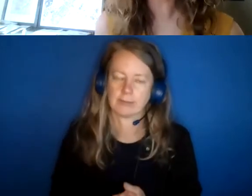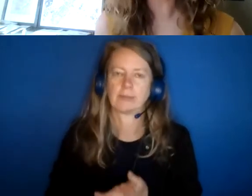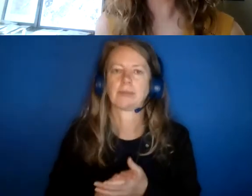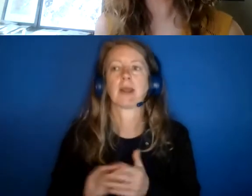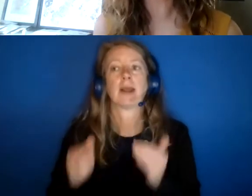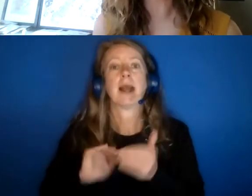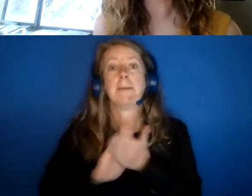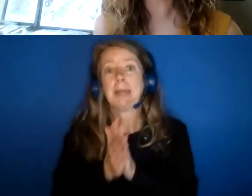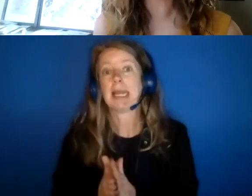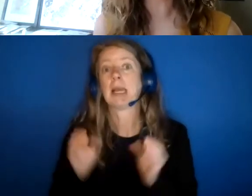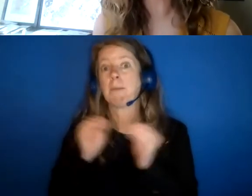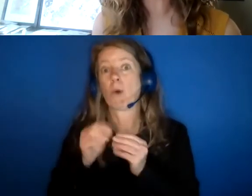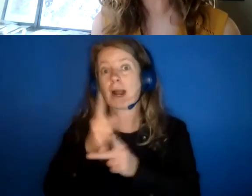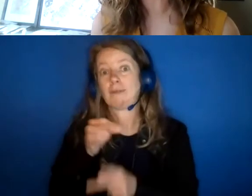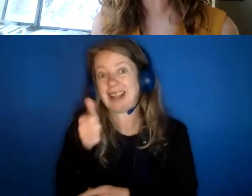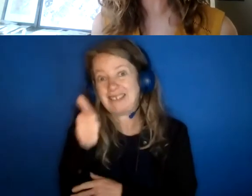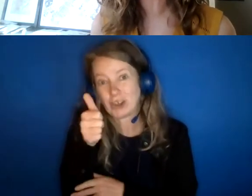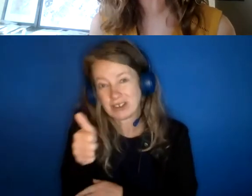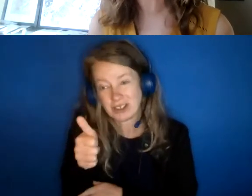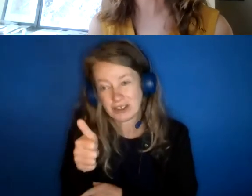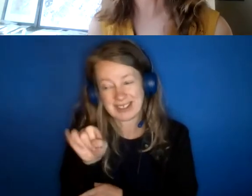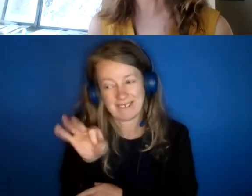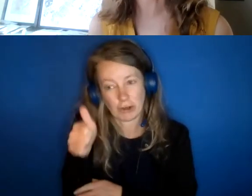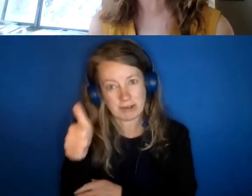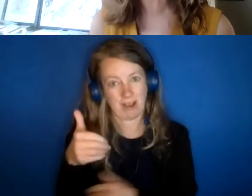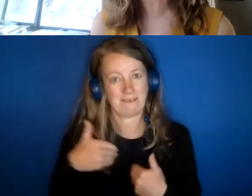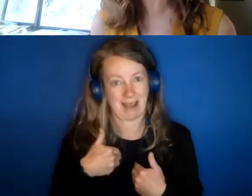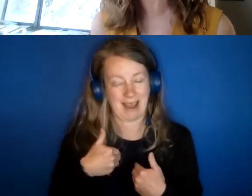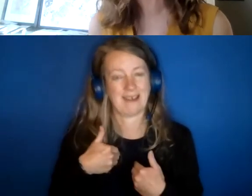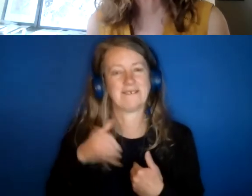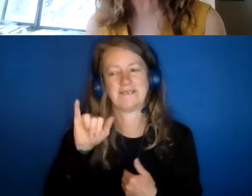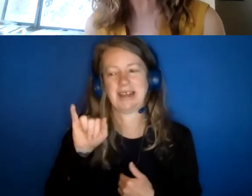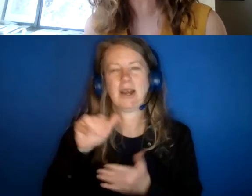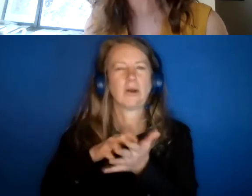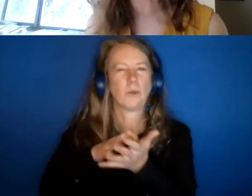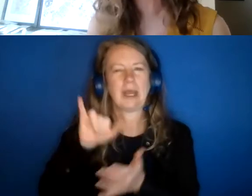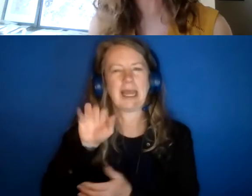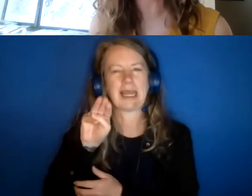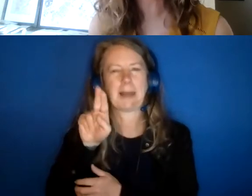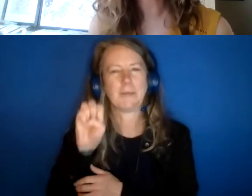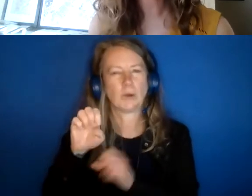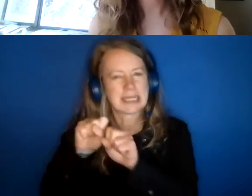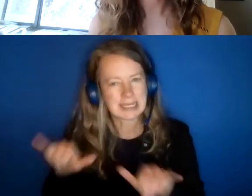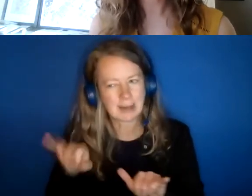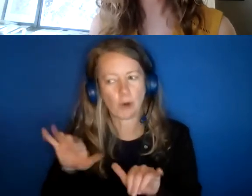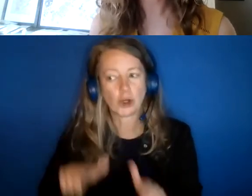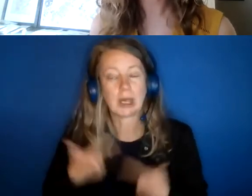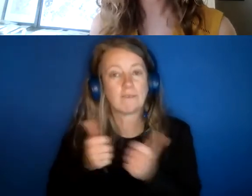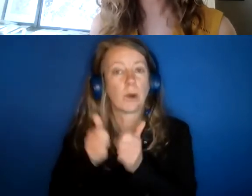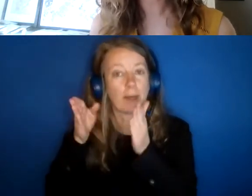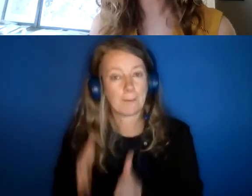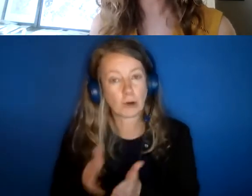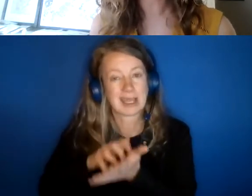you are immunocompromised or if you live with immunocompromised or unvaccinated individuals.